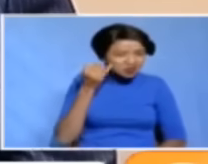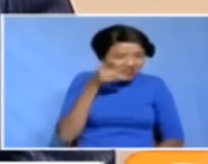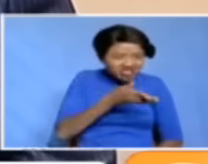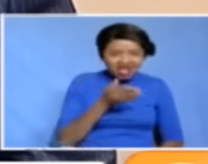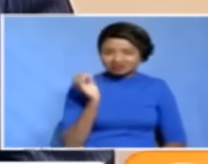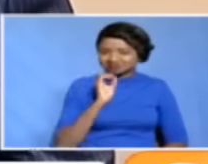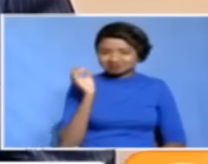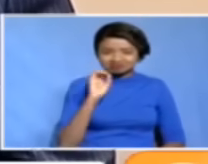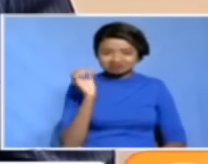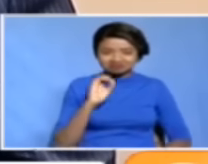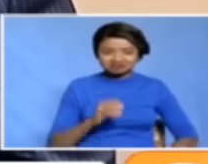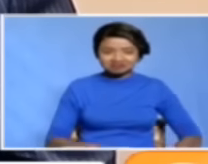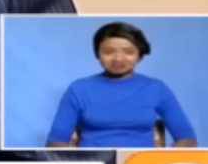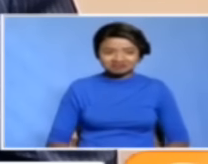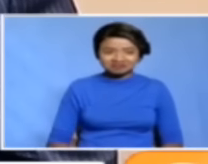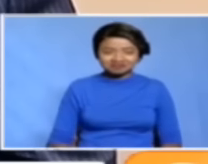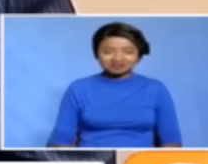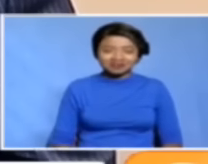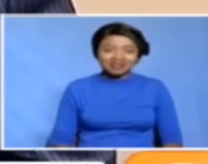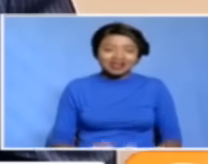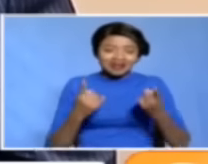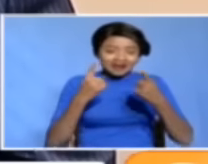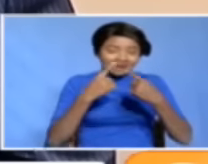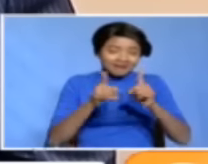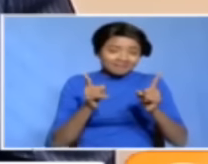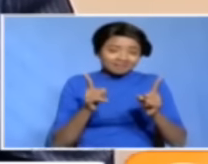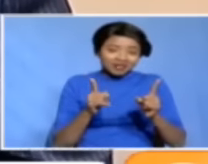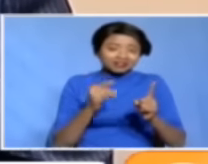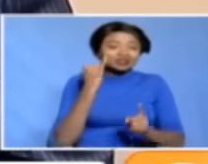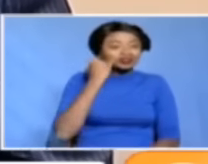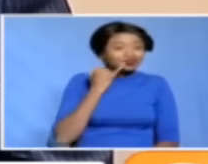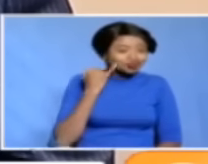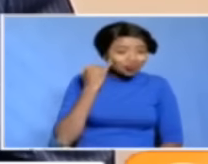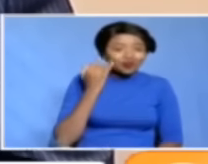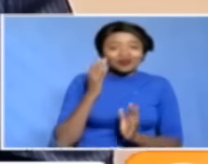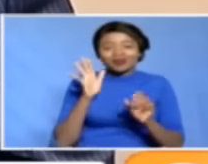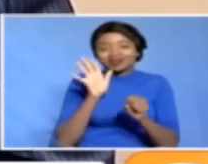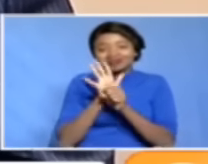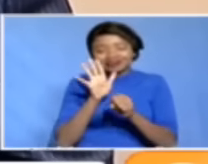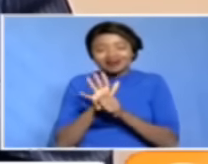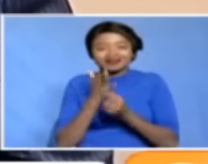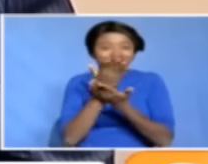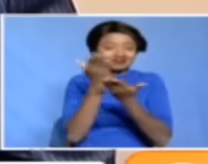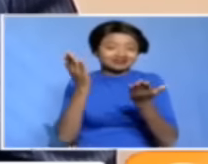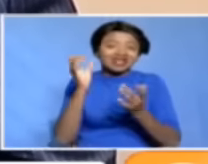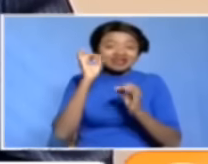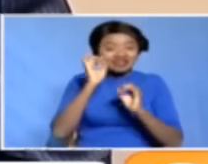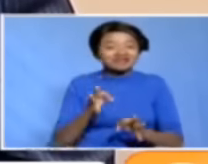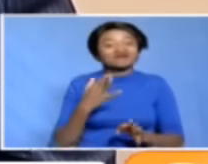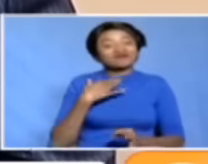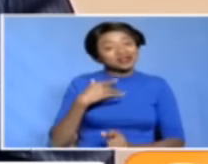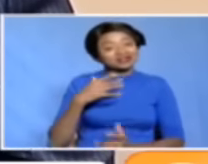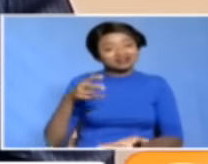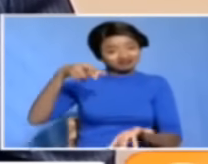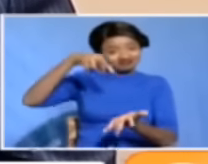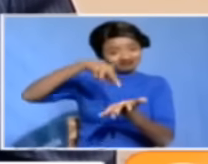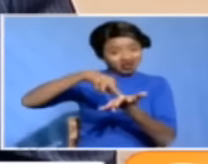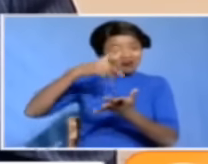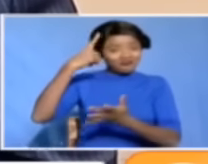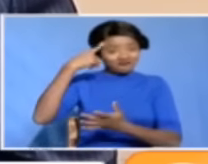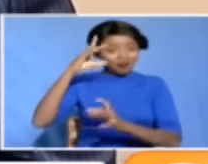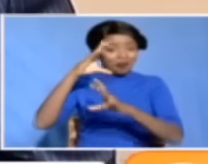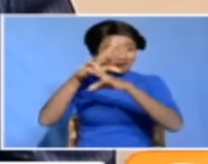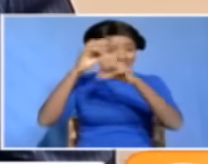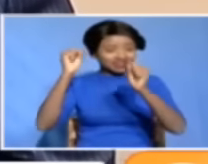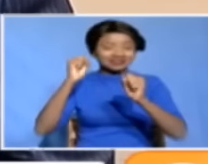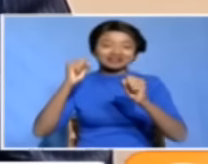presence. But the likes of, you know, Honorable Joho and others, if they want to vie for the presidency, let them go and